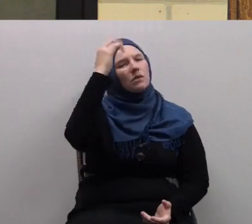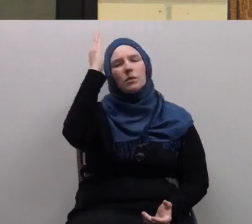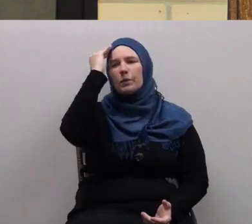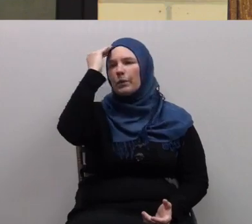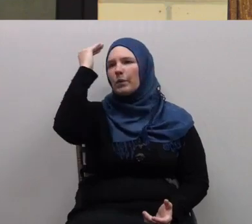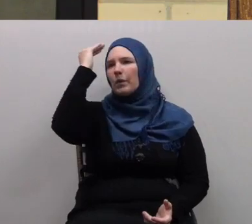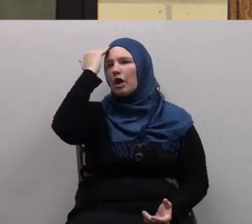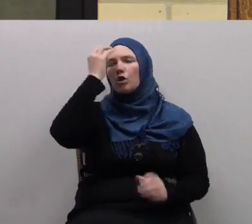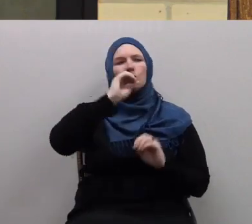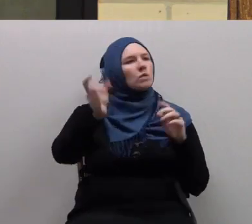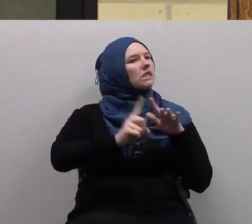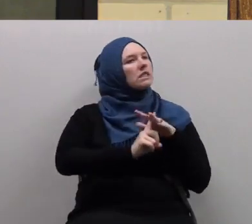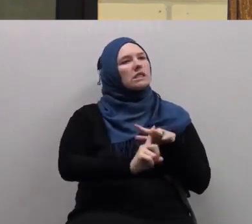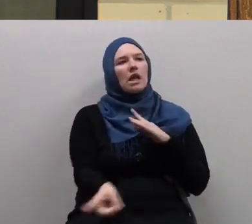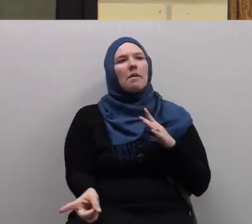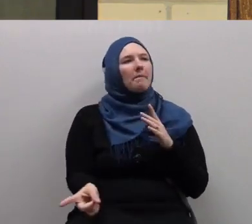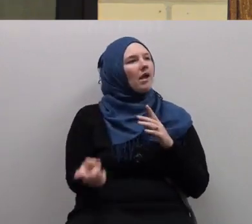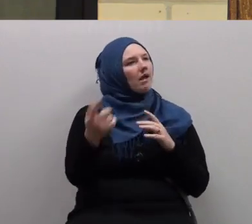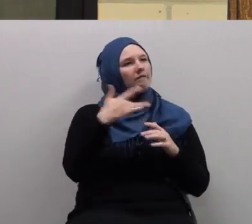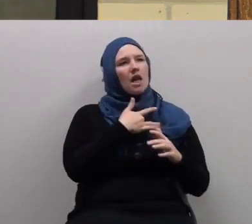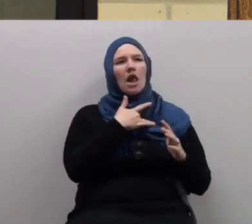no escape to go to.